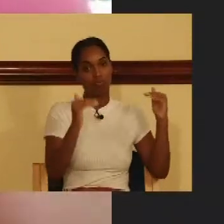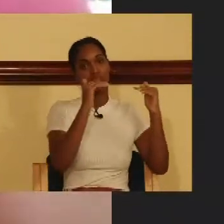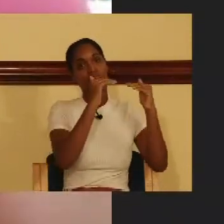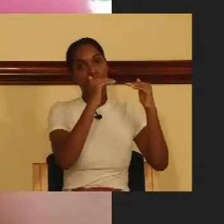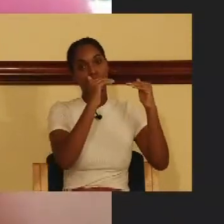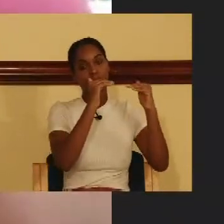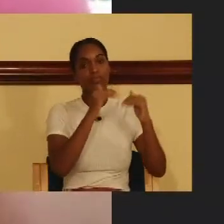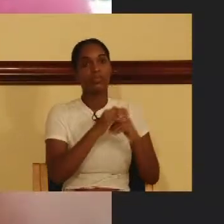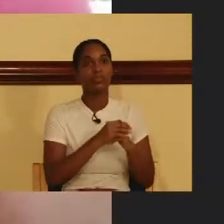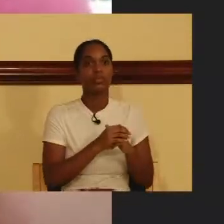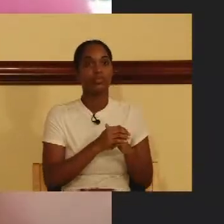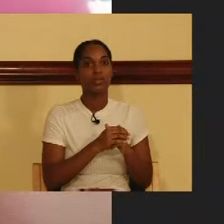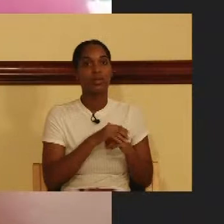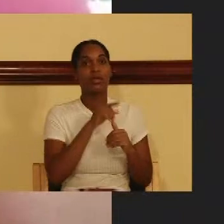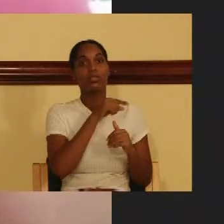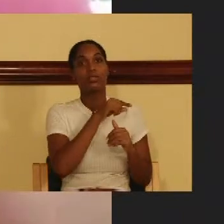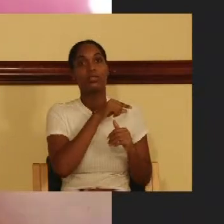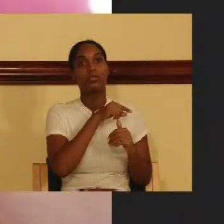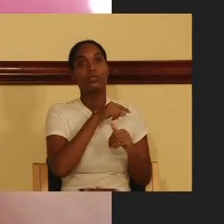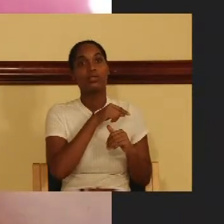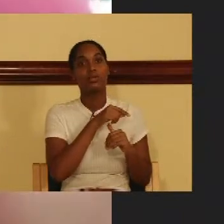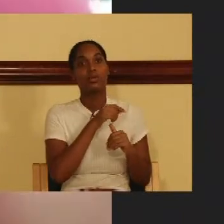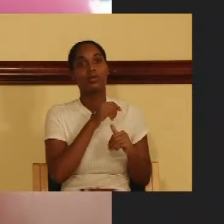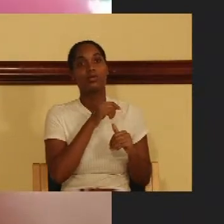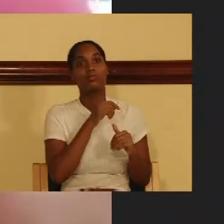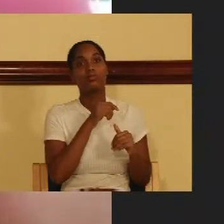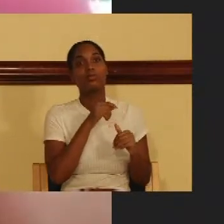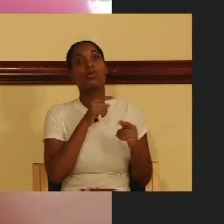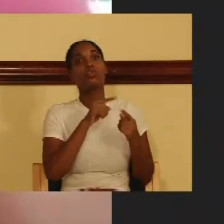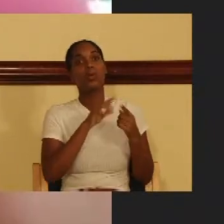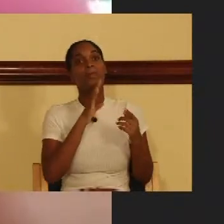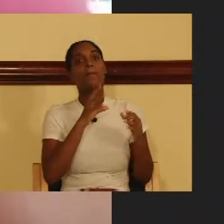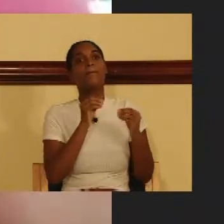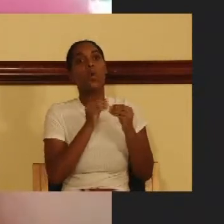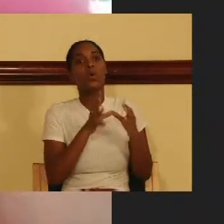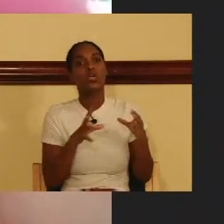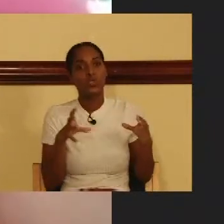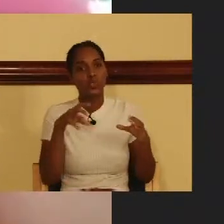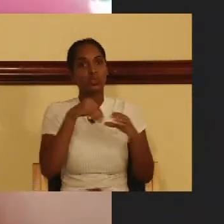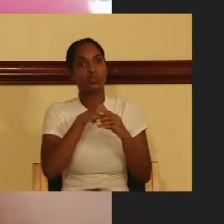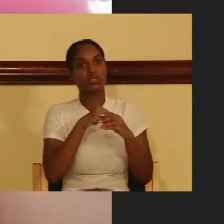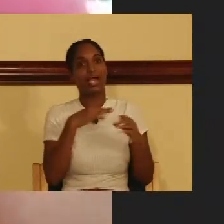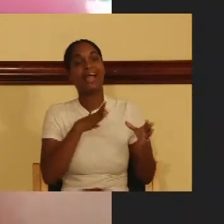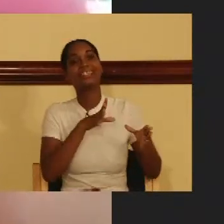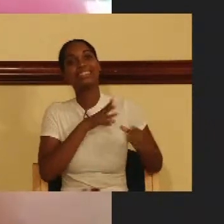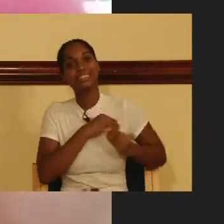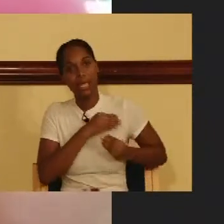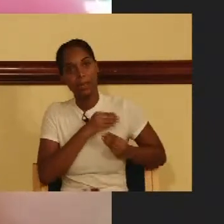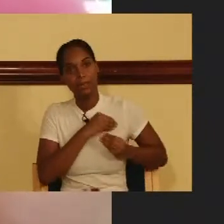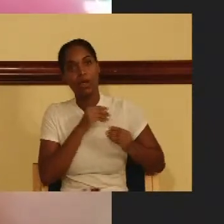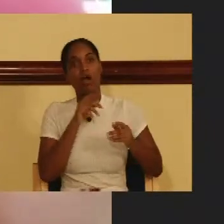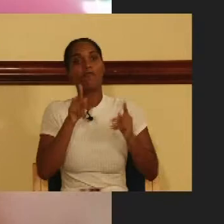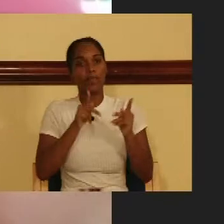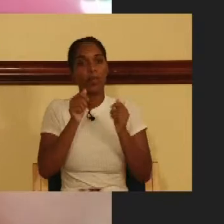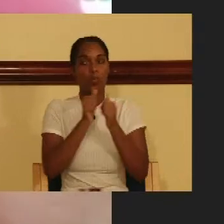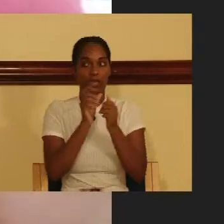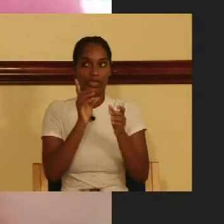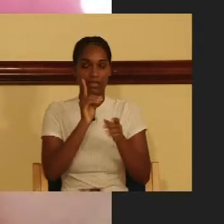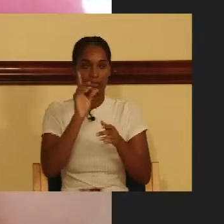you as an upthinking citizen to be more inclusive and accepting of persons with